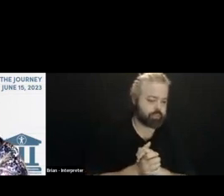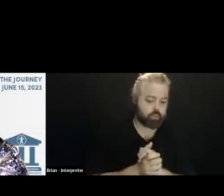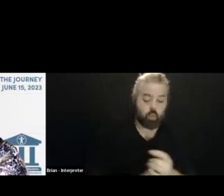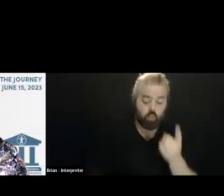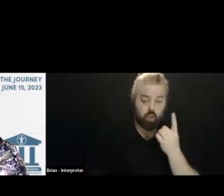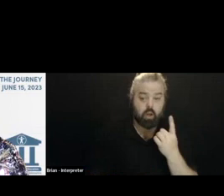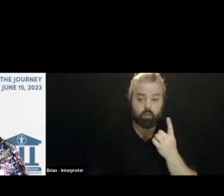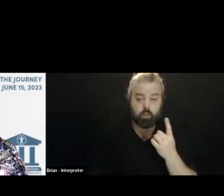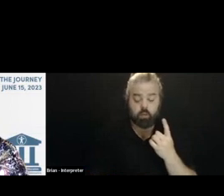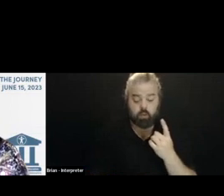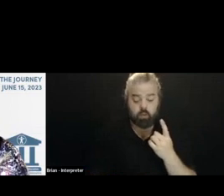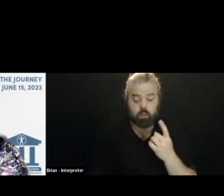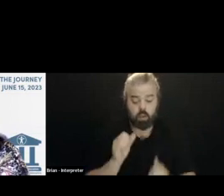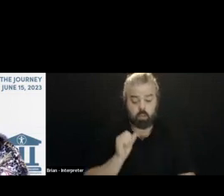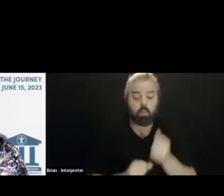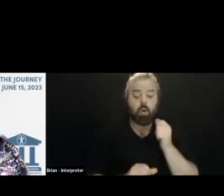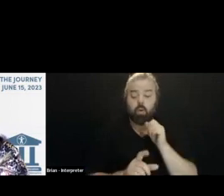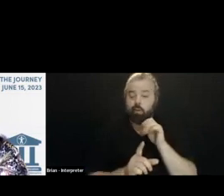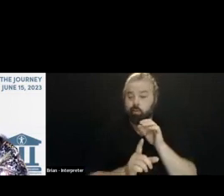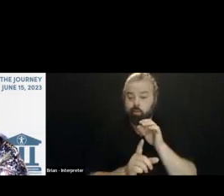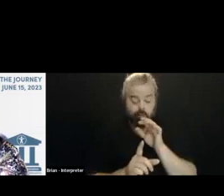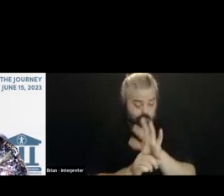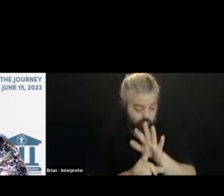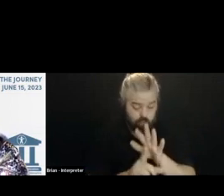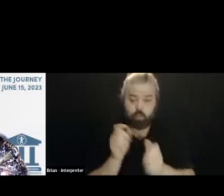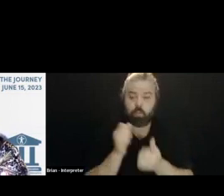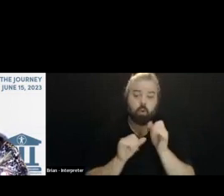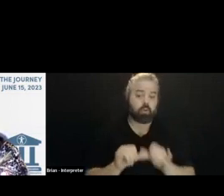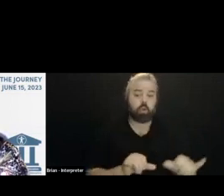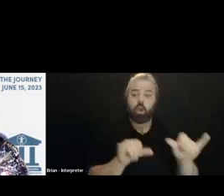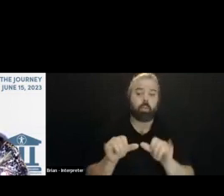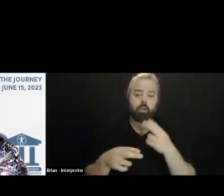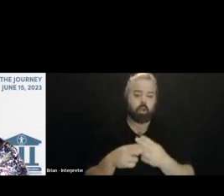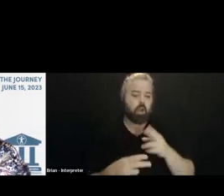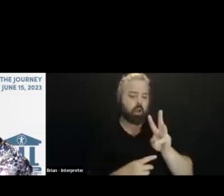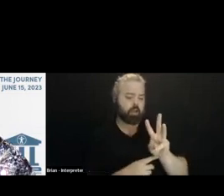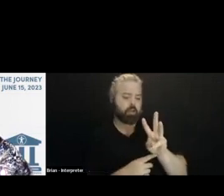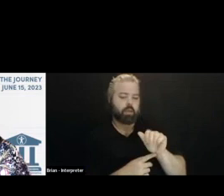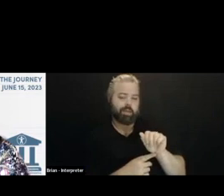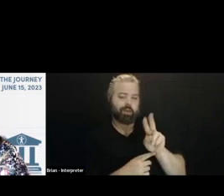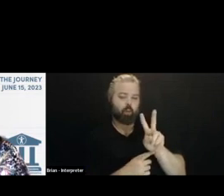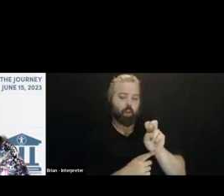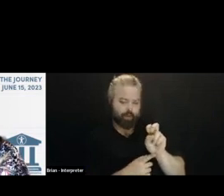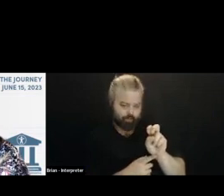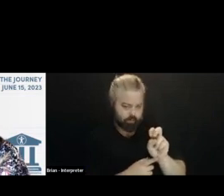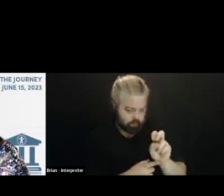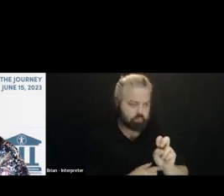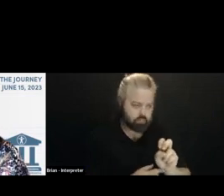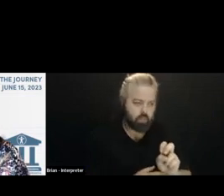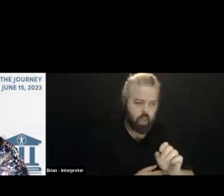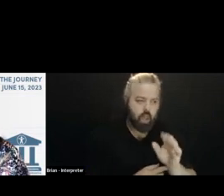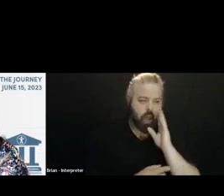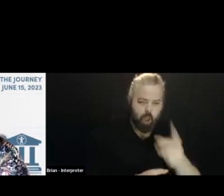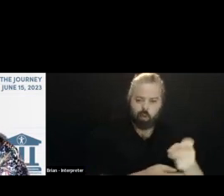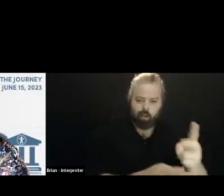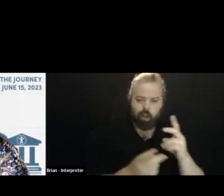common accessibility checkers for websites is called Wave, W-A-V-E, and I will put a link to this in